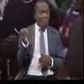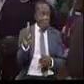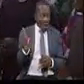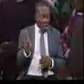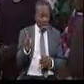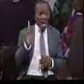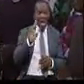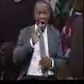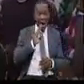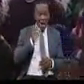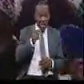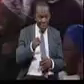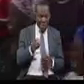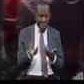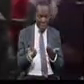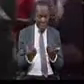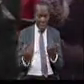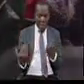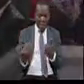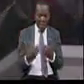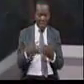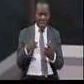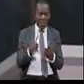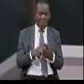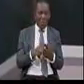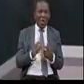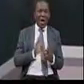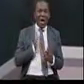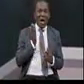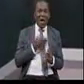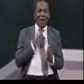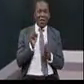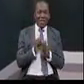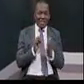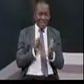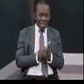See how this man of God, is like saying that I'm demanding too much, you.